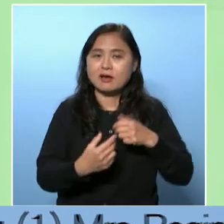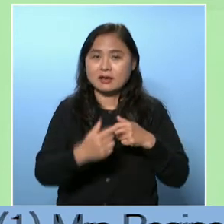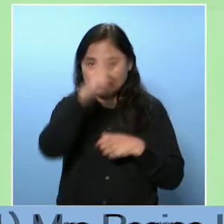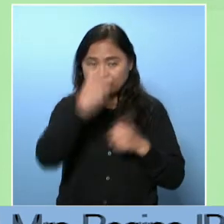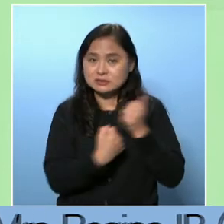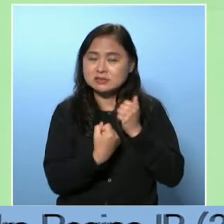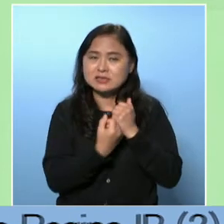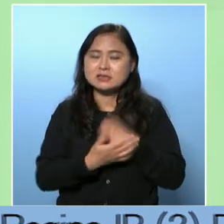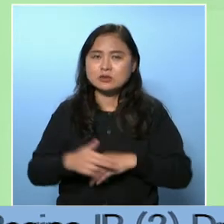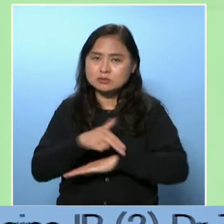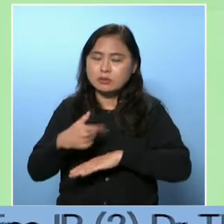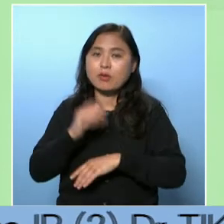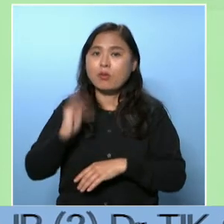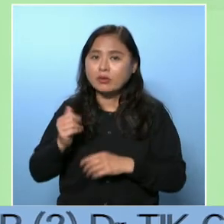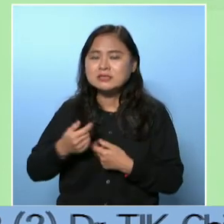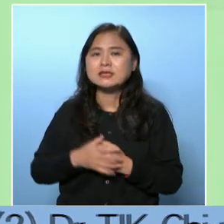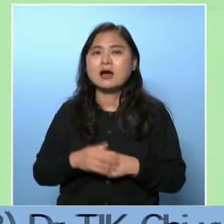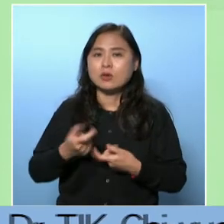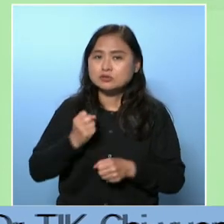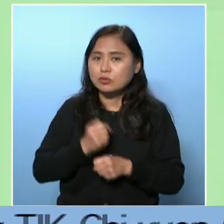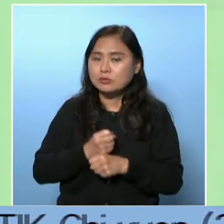best chances to get it done.